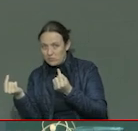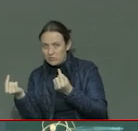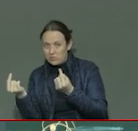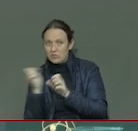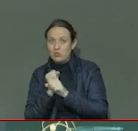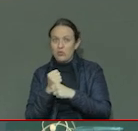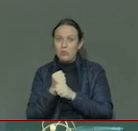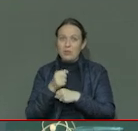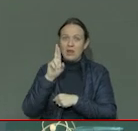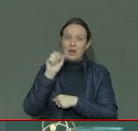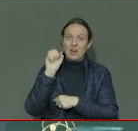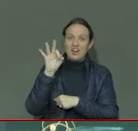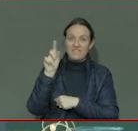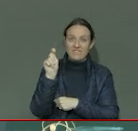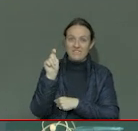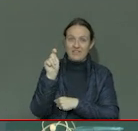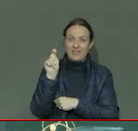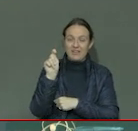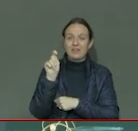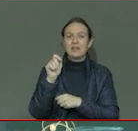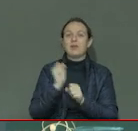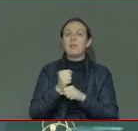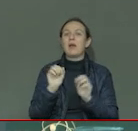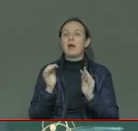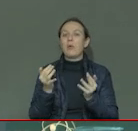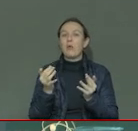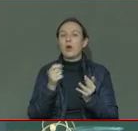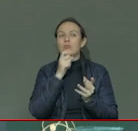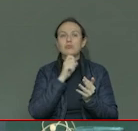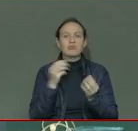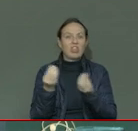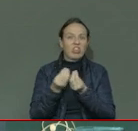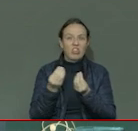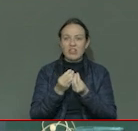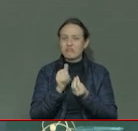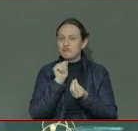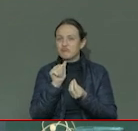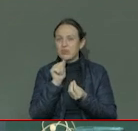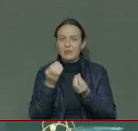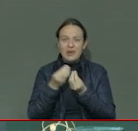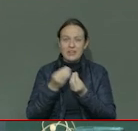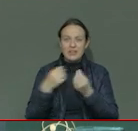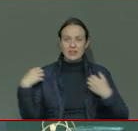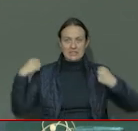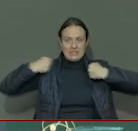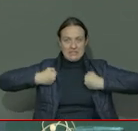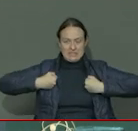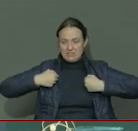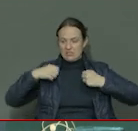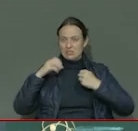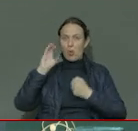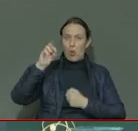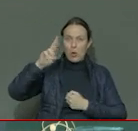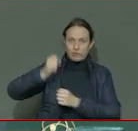a raft. How does he make a raft? He uses anything that can float. The life jacket, the